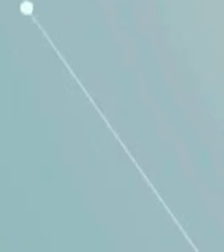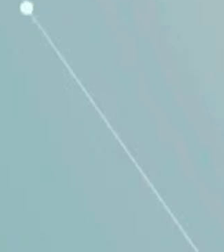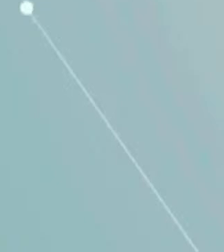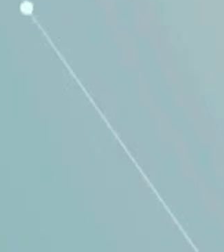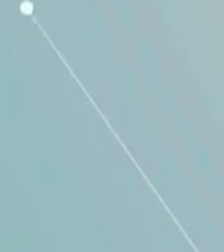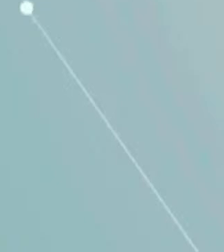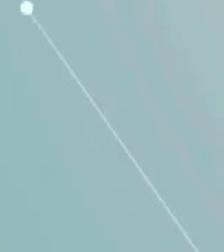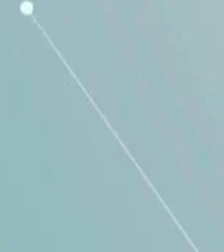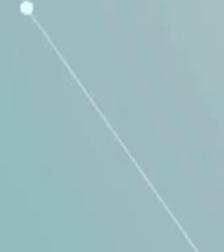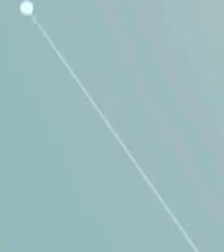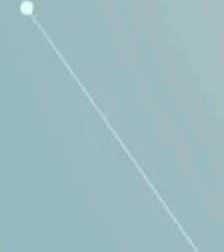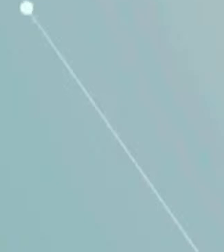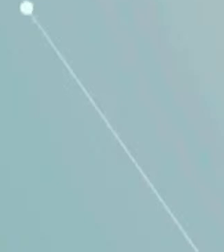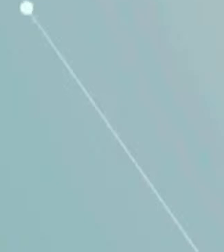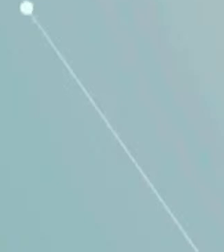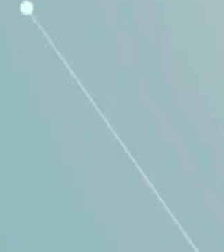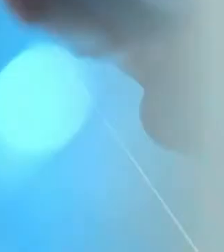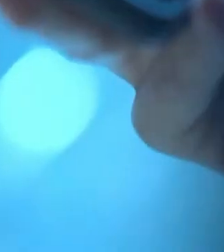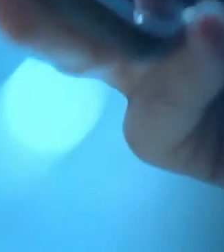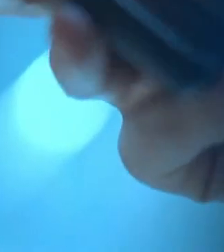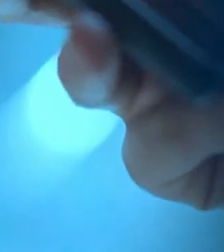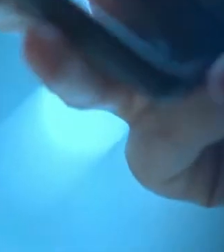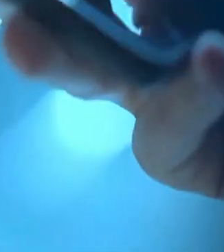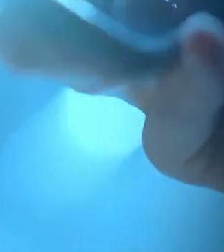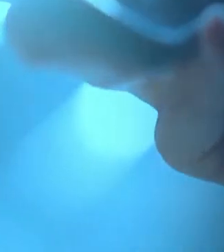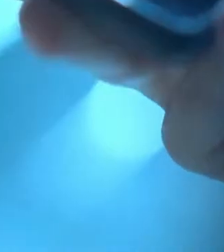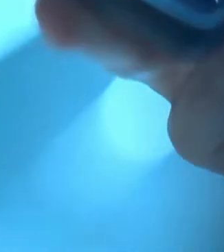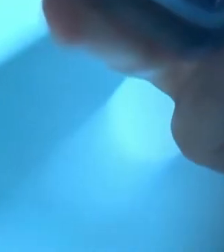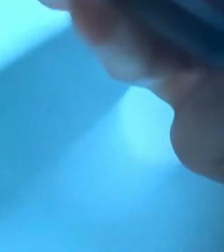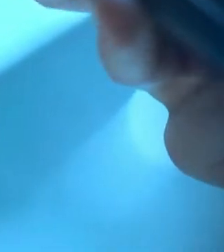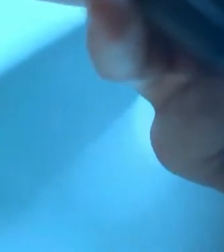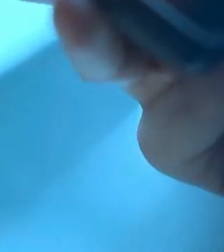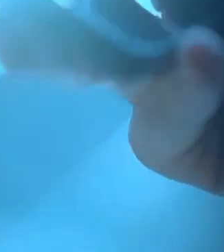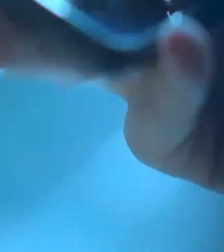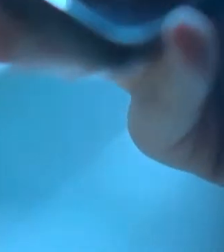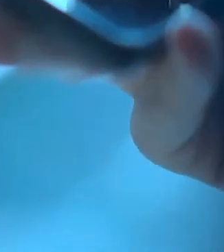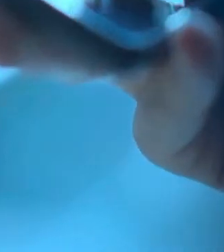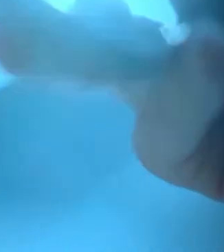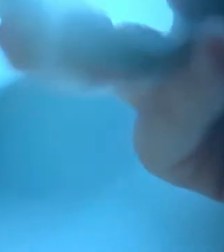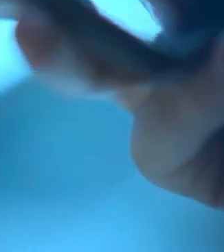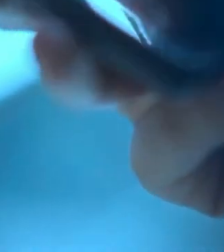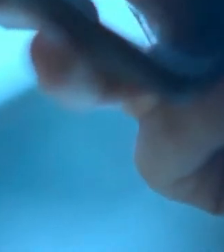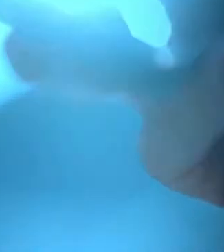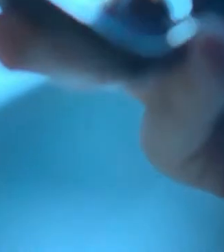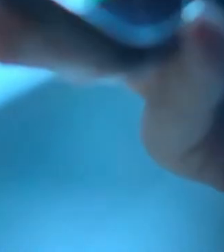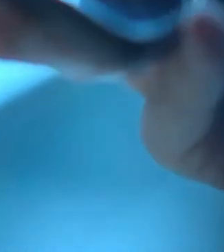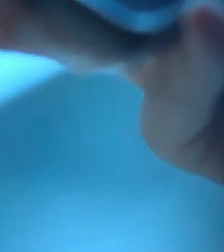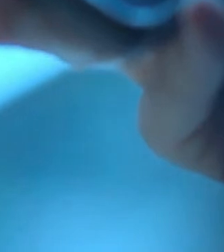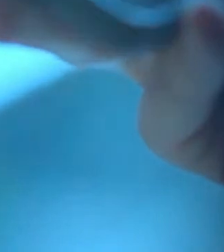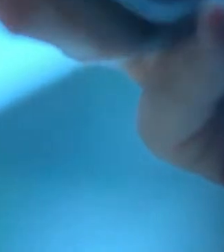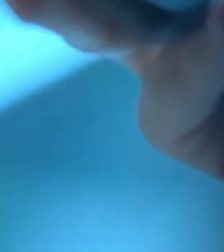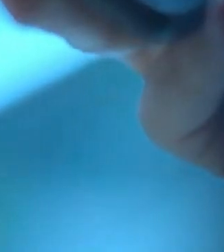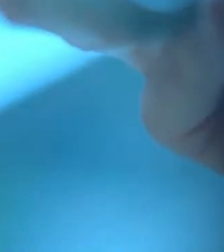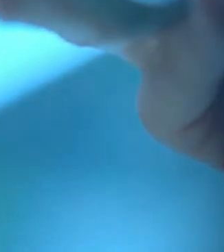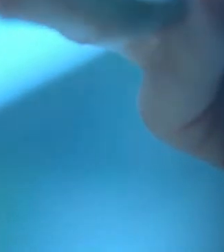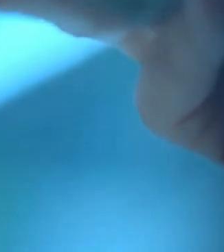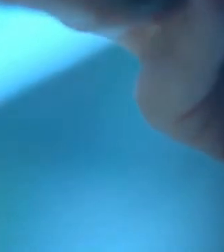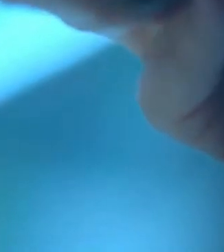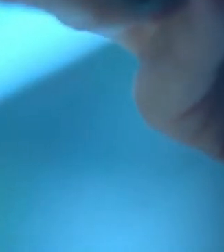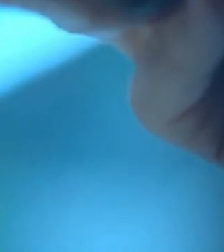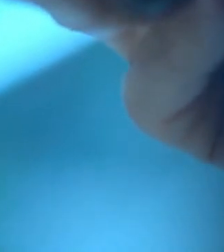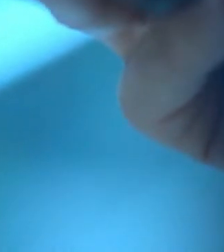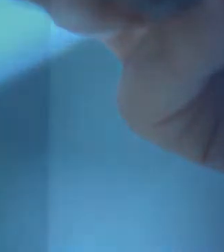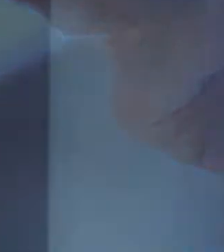to him here in just a moment. So make sure to get your questions sent in to us on YouTube, Facebook, and the Medical News Network. You can find links right there on your